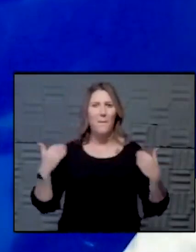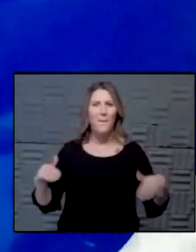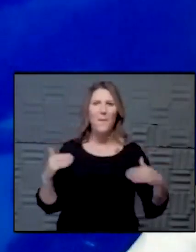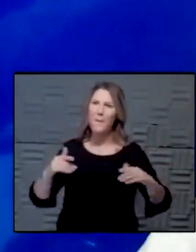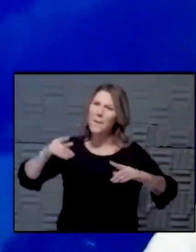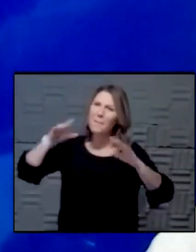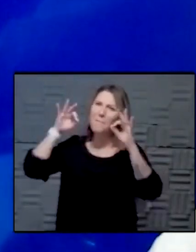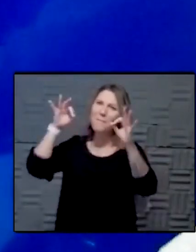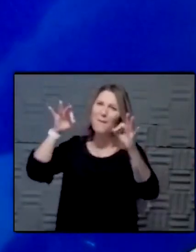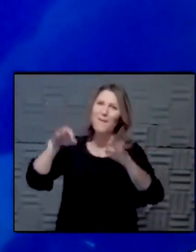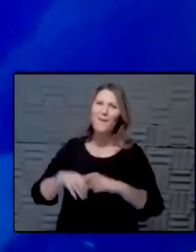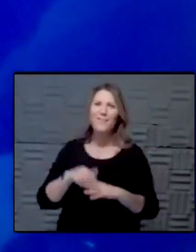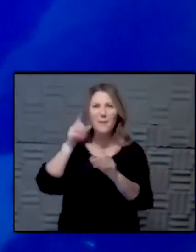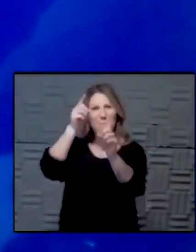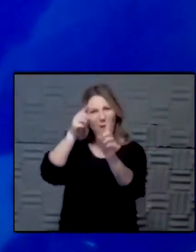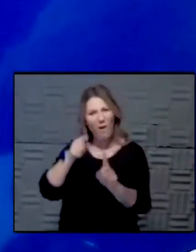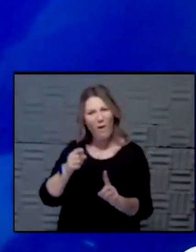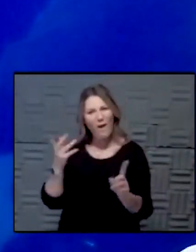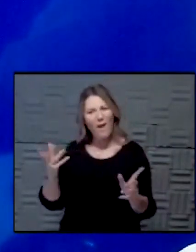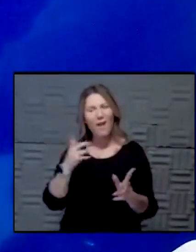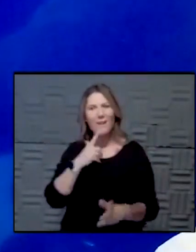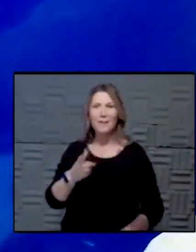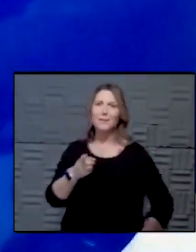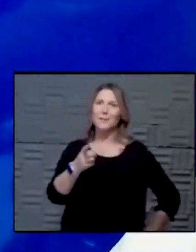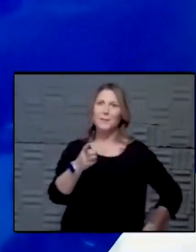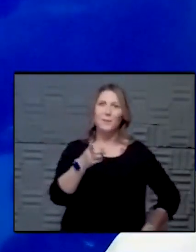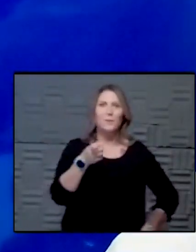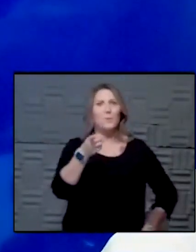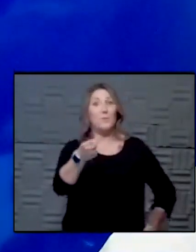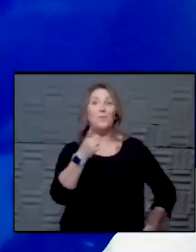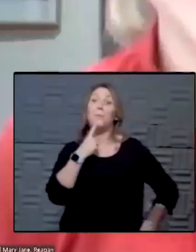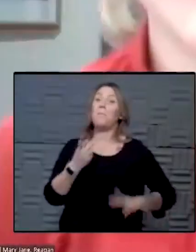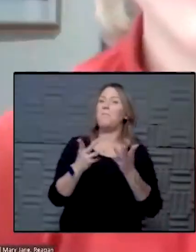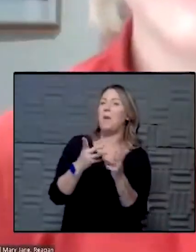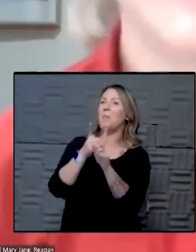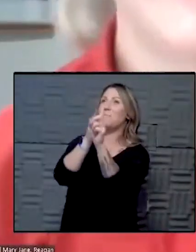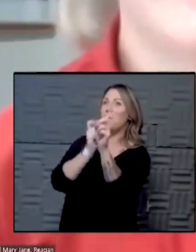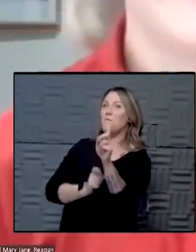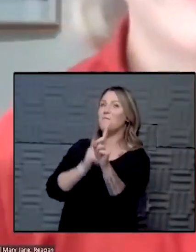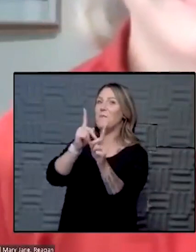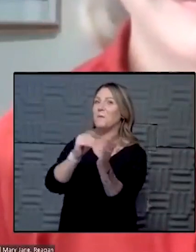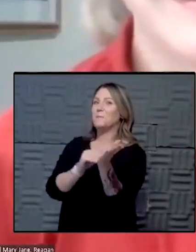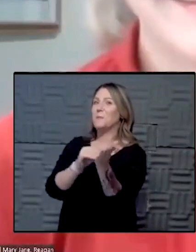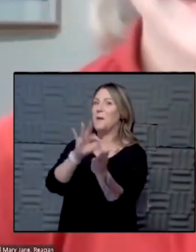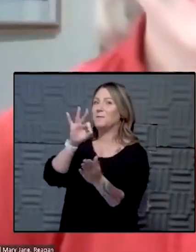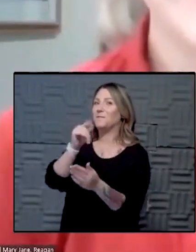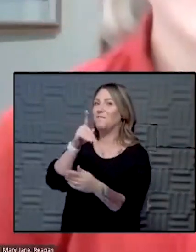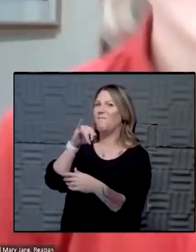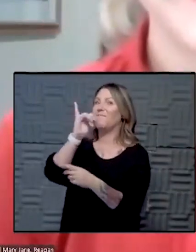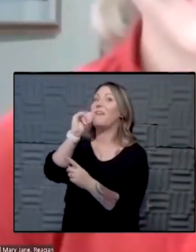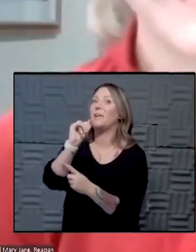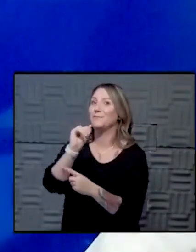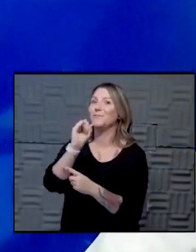target here. I think you all are direct descendants of Anthony Fauci, I believe. That's awesome. Well done.